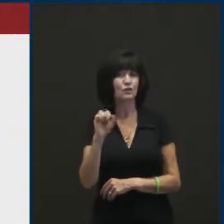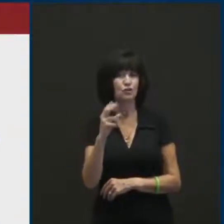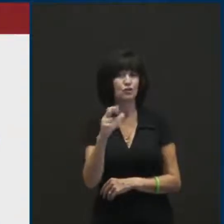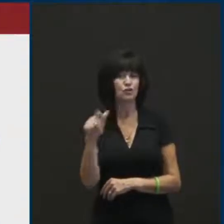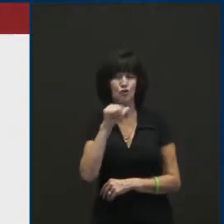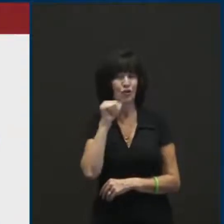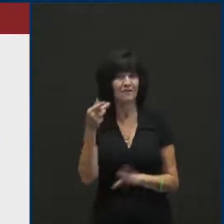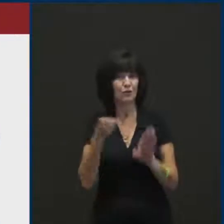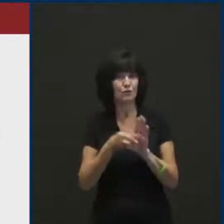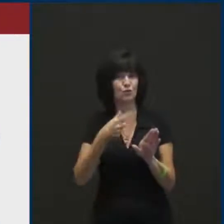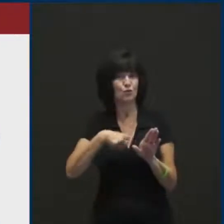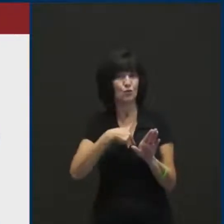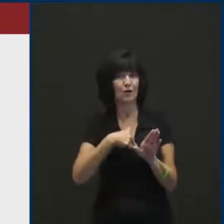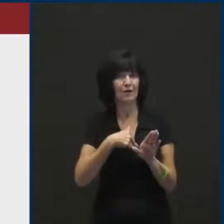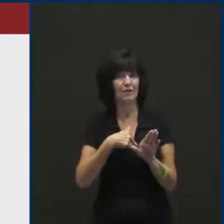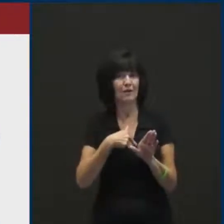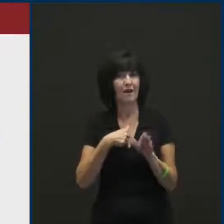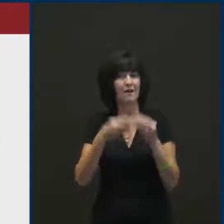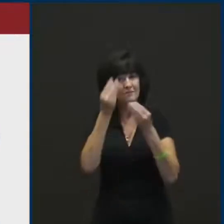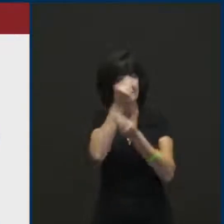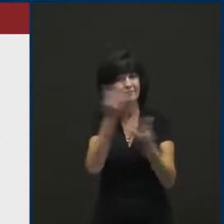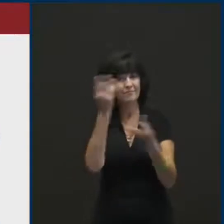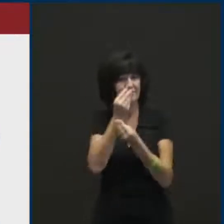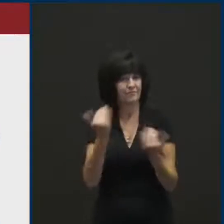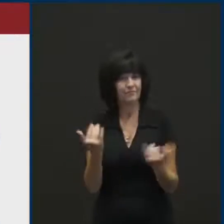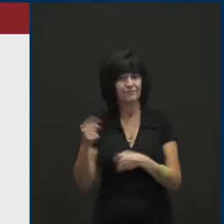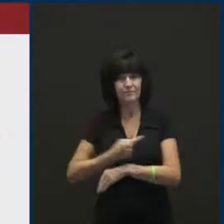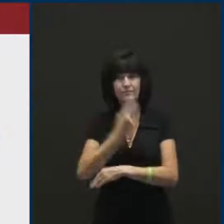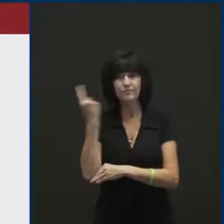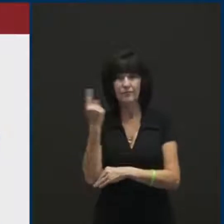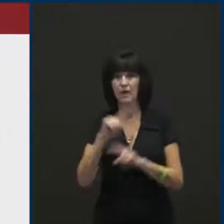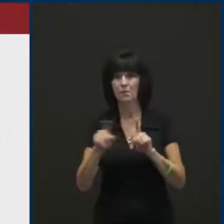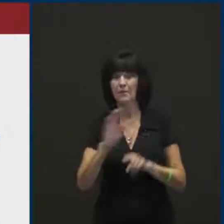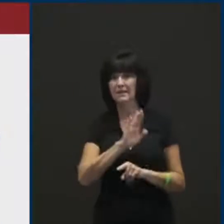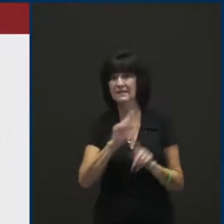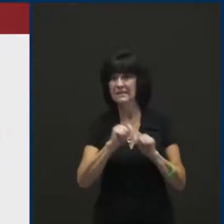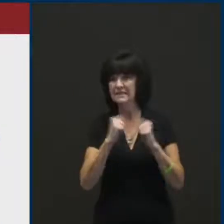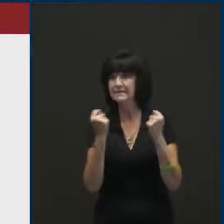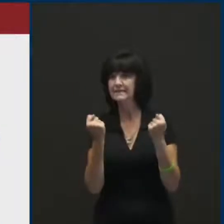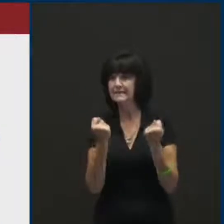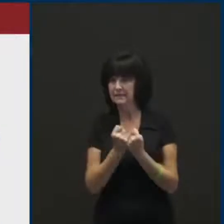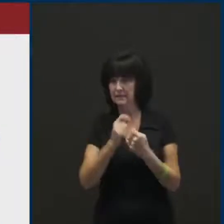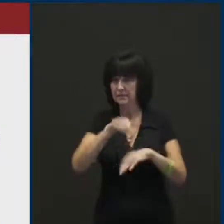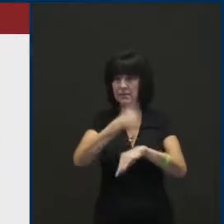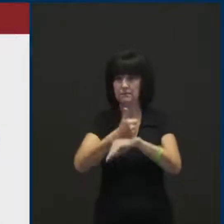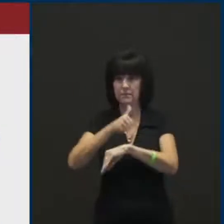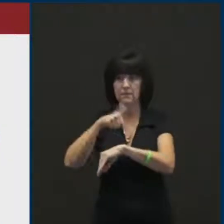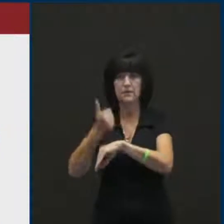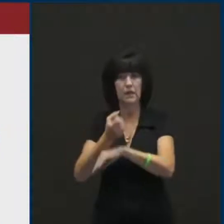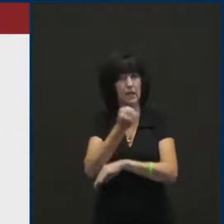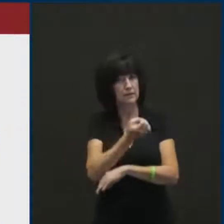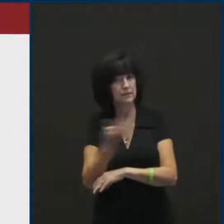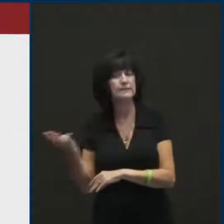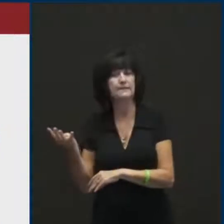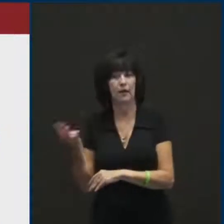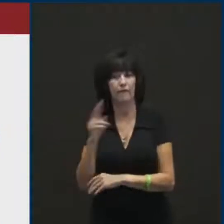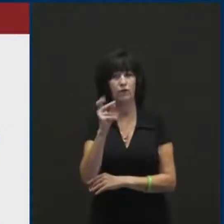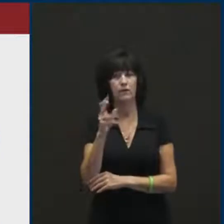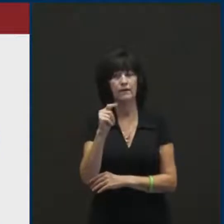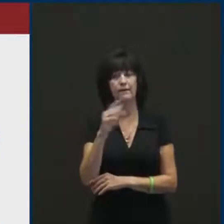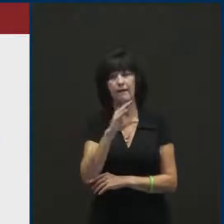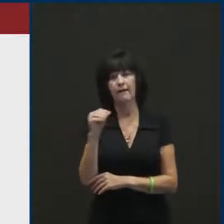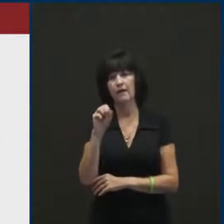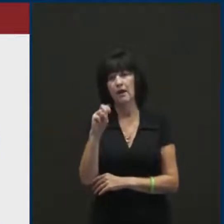the DPH team together have set up a number of testing sites in Kent County and